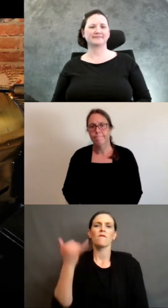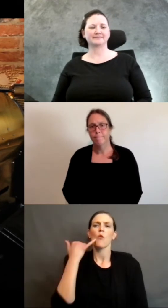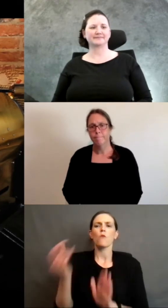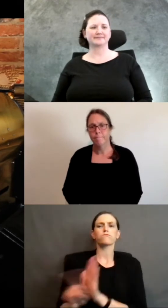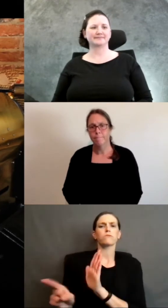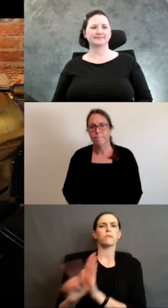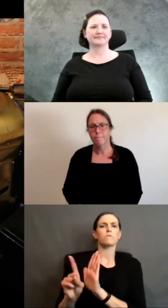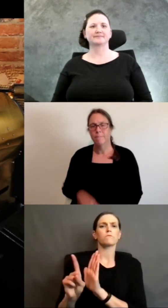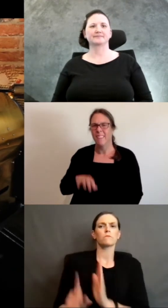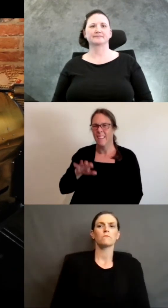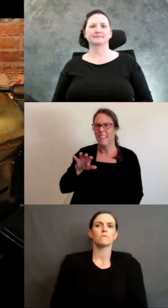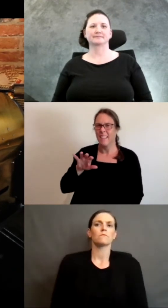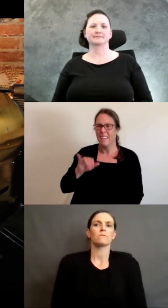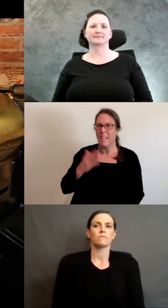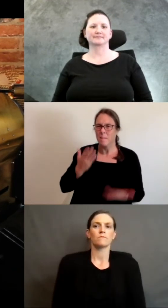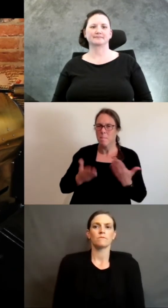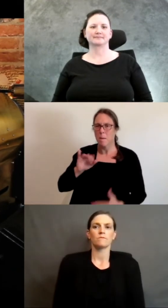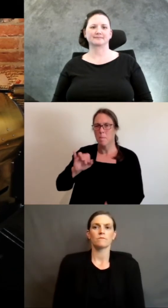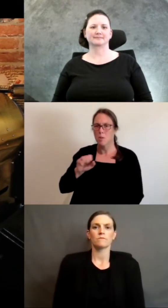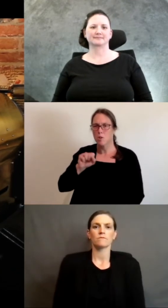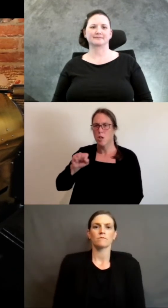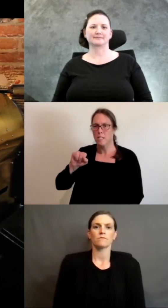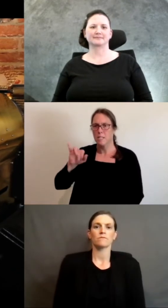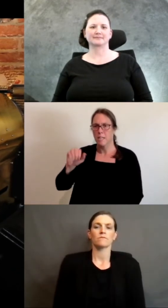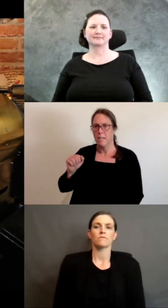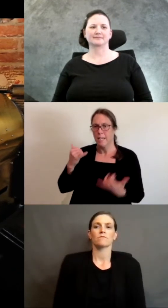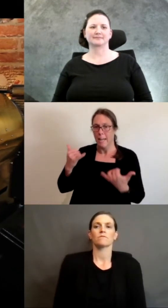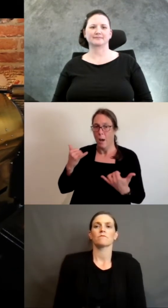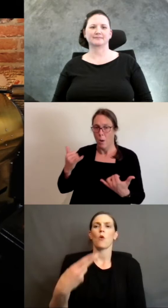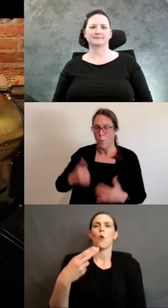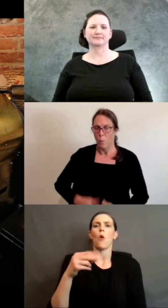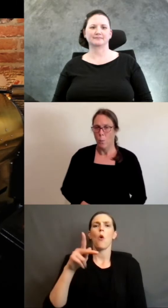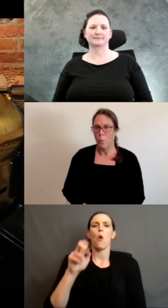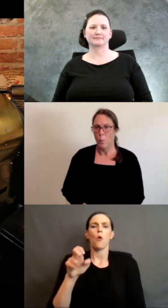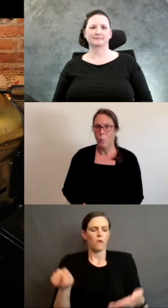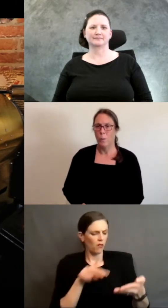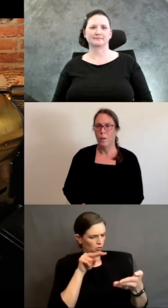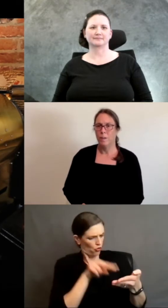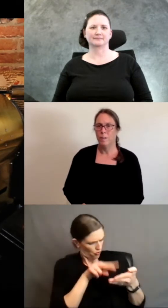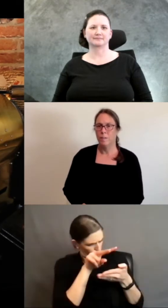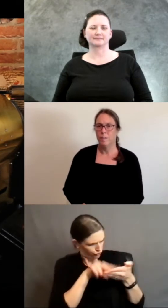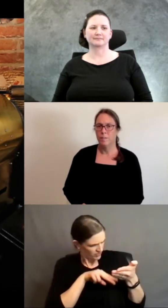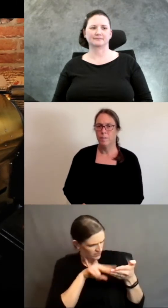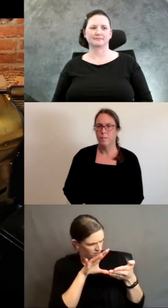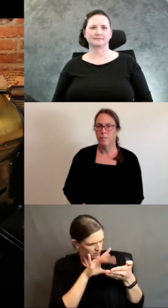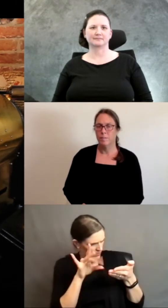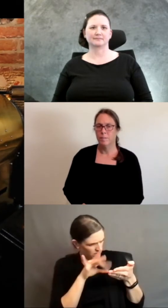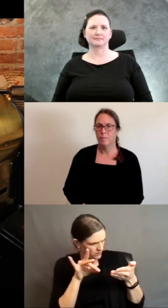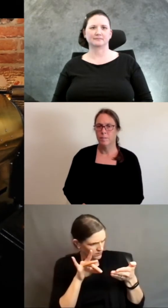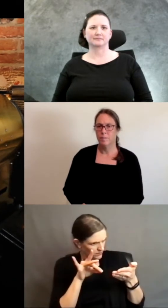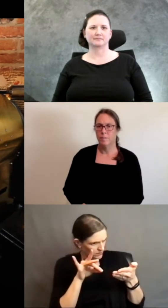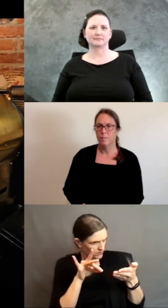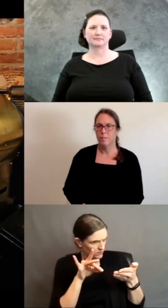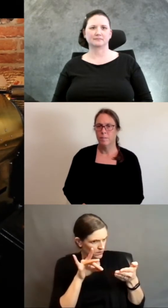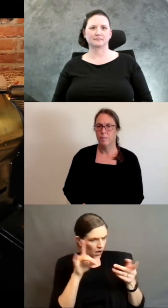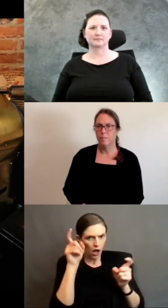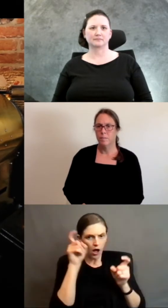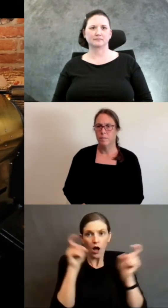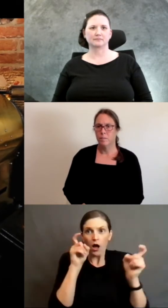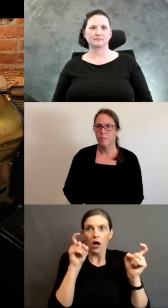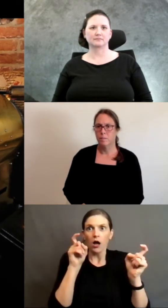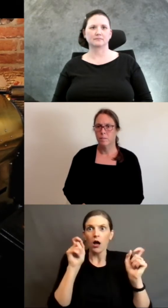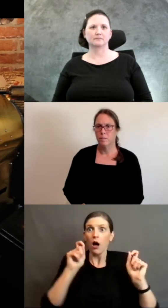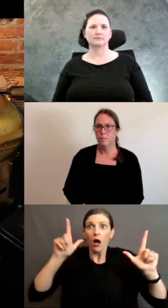That's probably her now. Hope reads a text on her phone. A look of alarm, then determination crosses